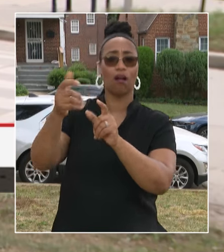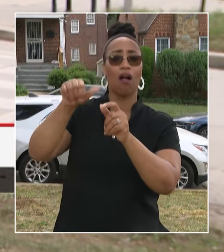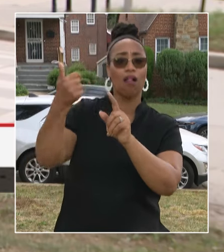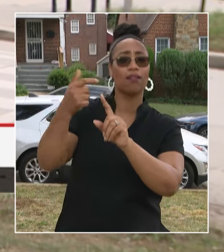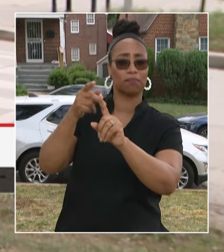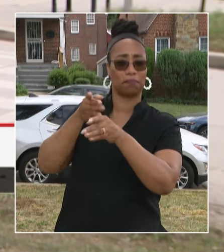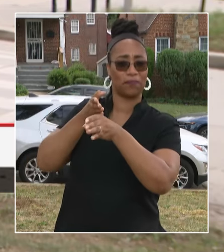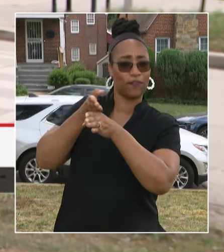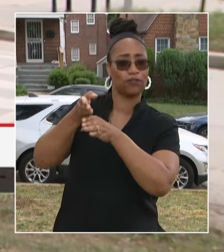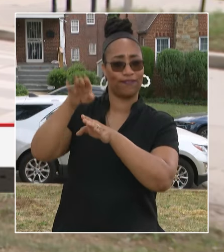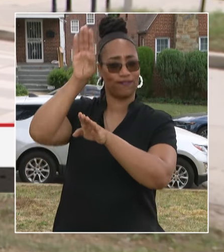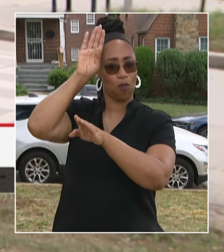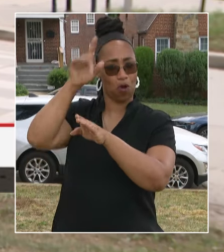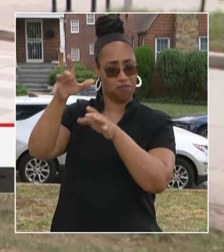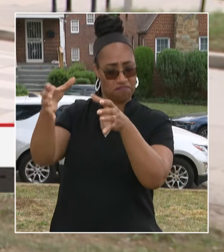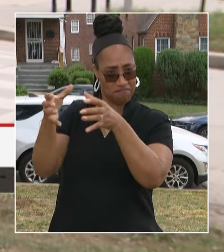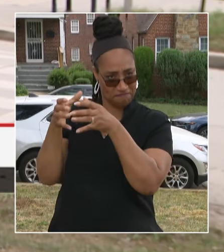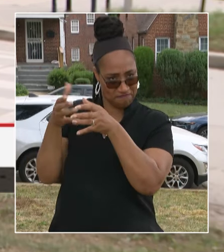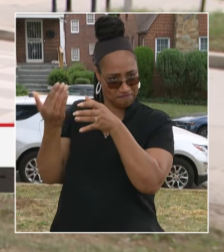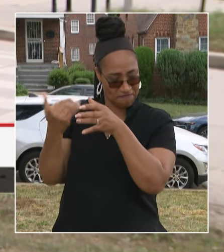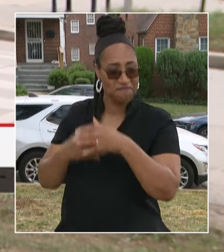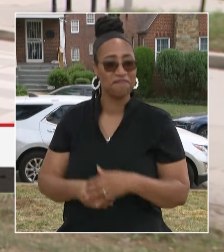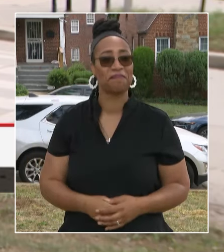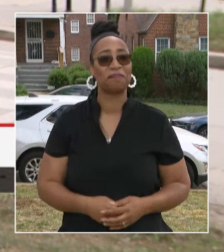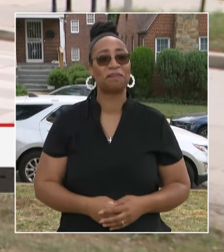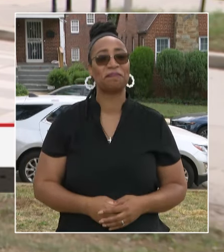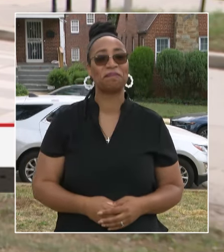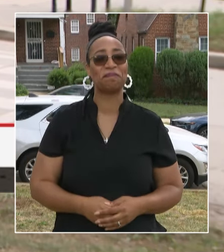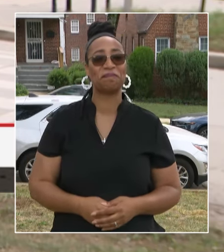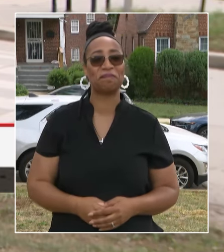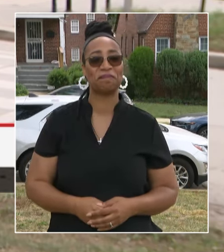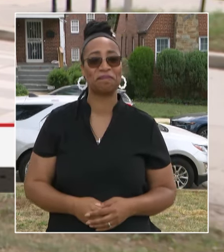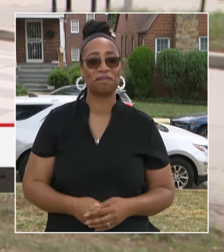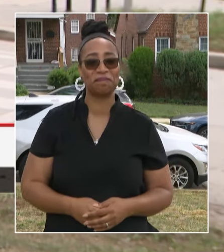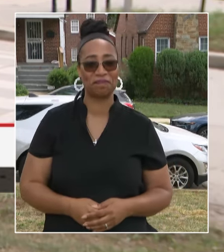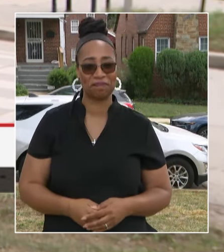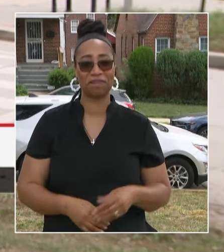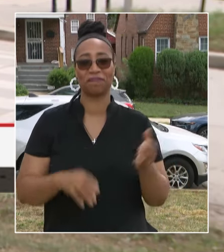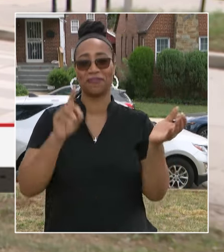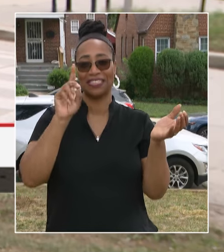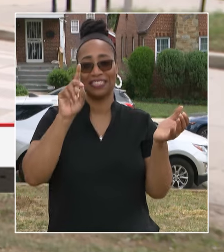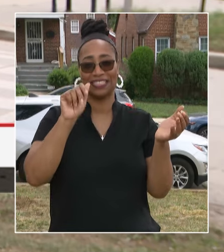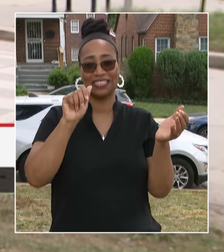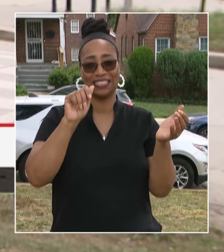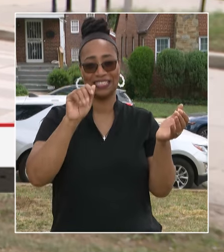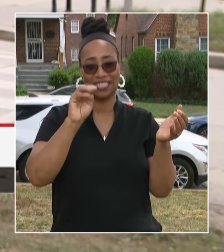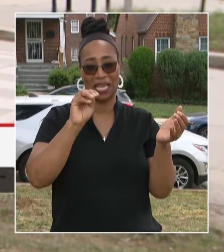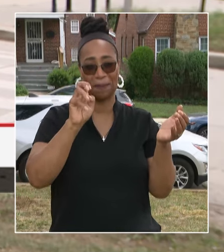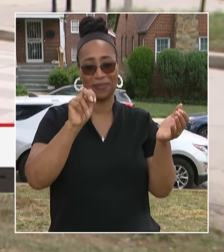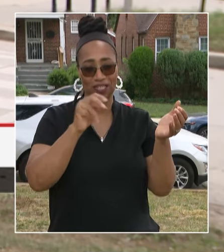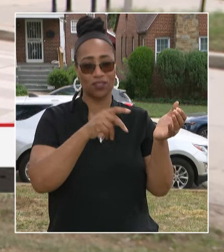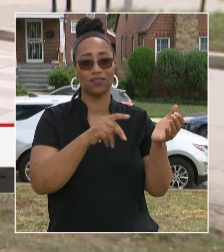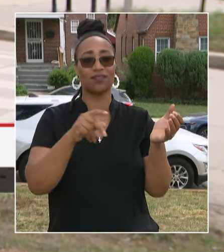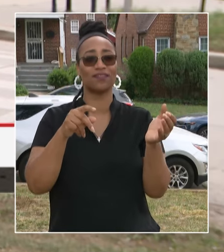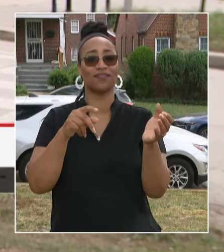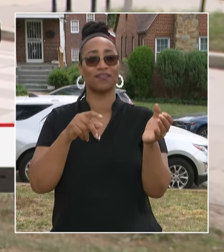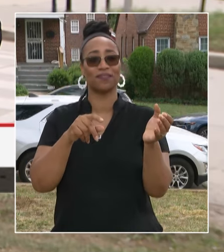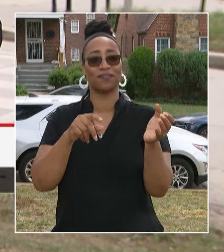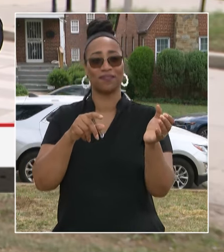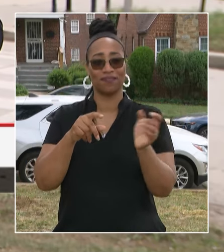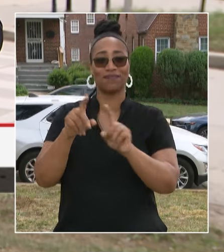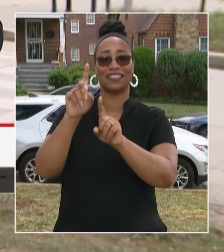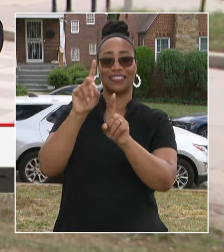Flowers, Amelia Garrido, Damian Garrido, Dr. Emanuel Yeoman, and Deidre Spaulding Yeoman. If you all could come, and